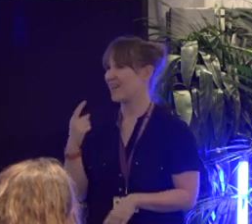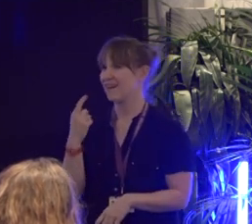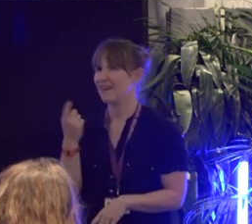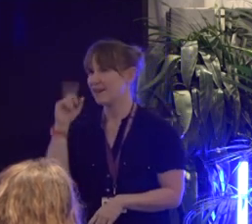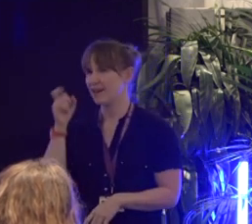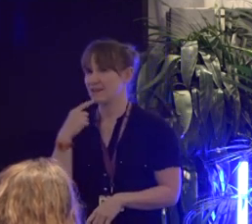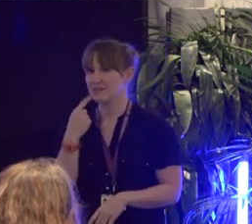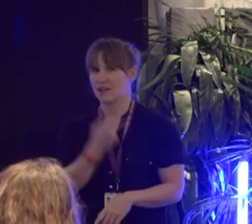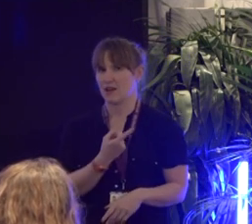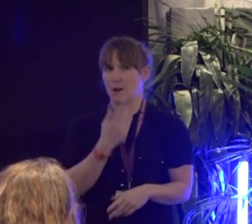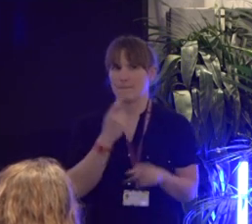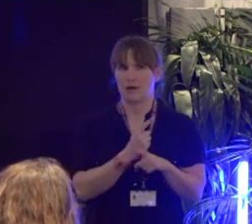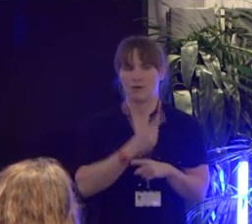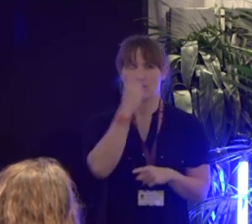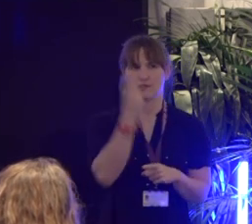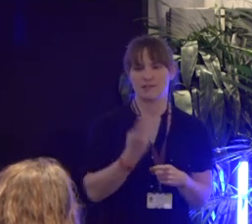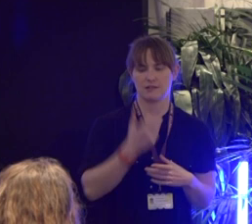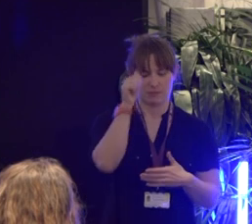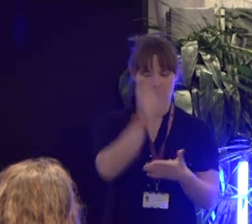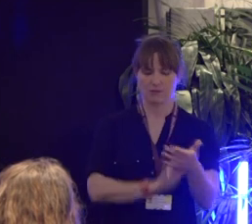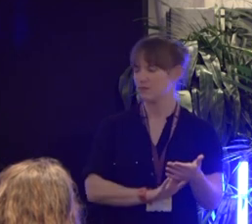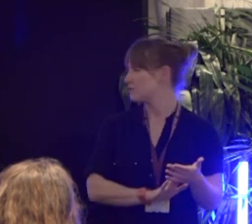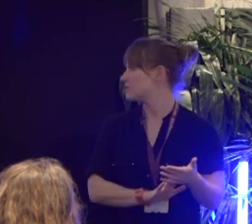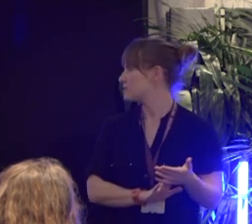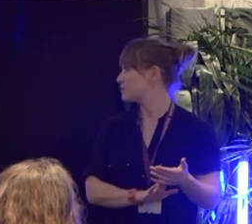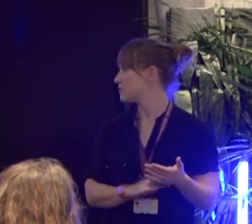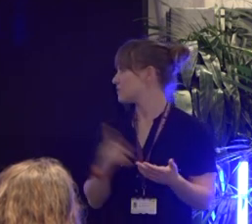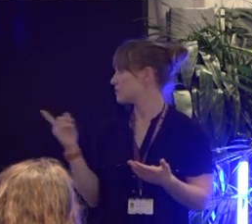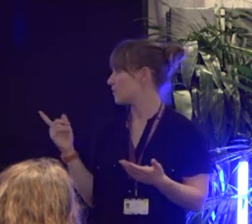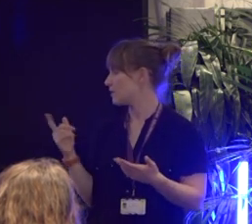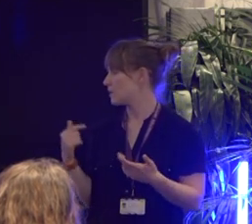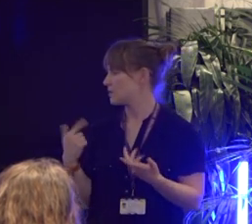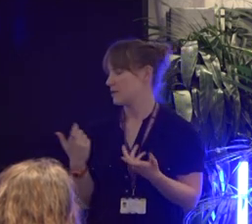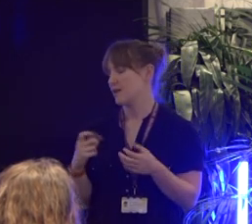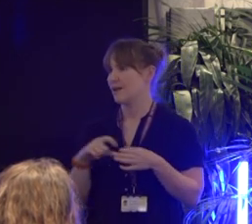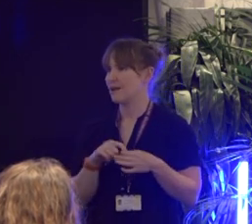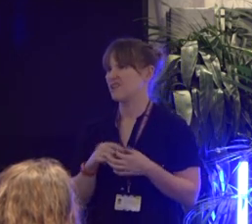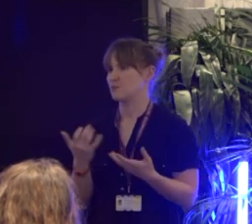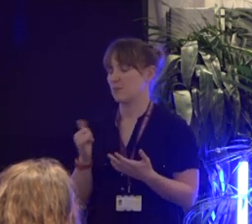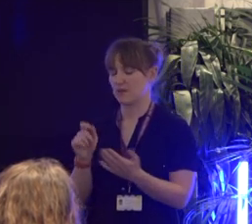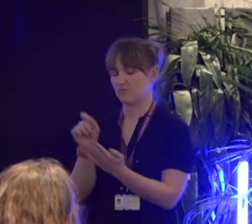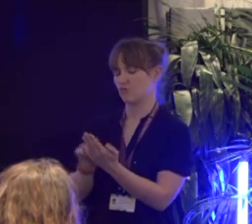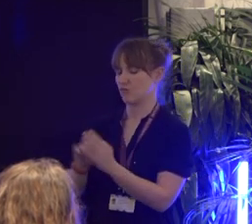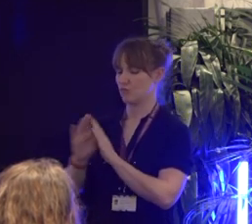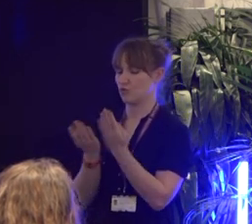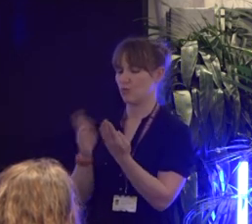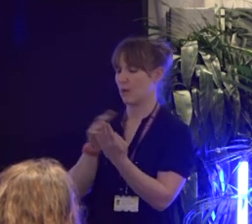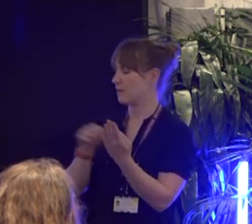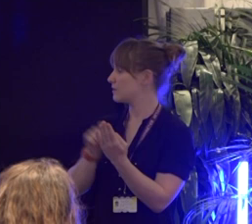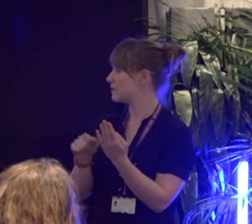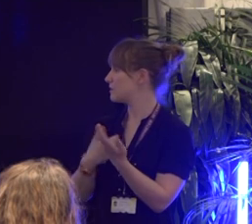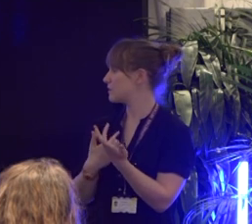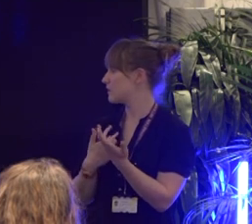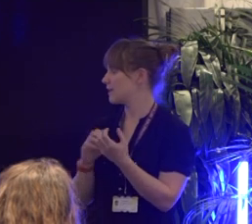an artistic experience with the same expertise I can to journalism. We're mostly websites, and